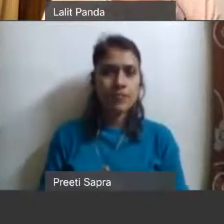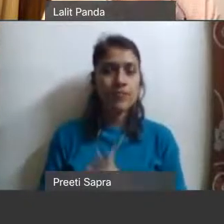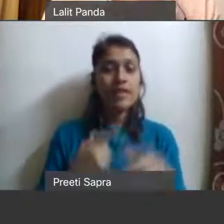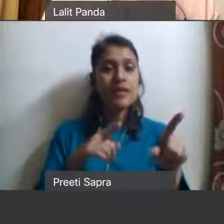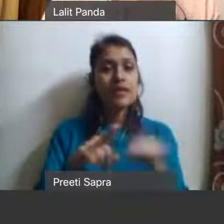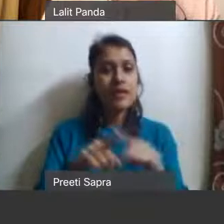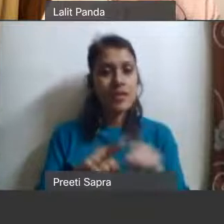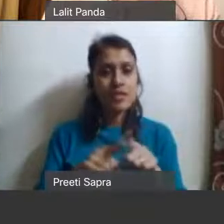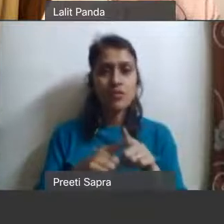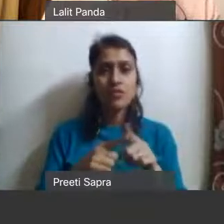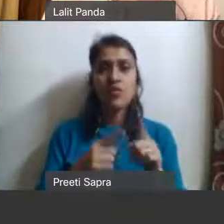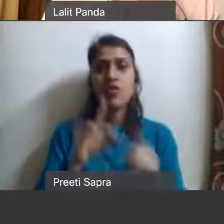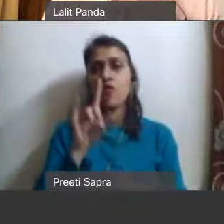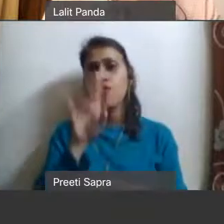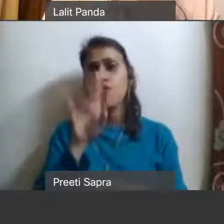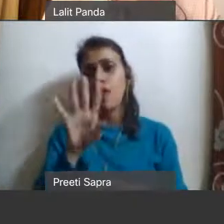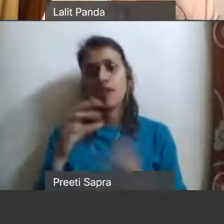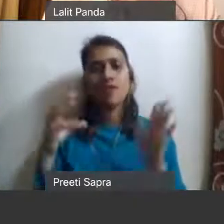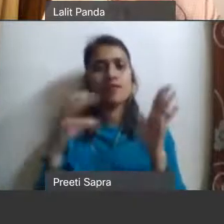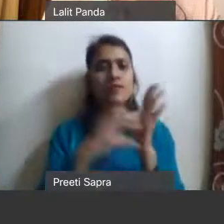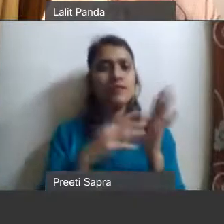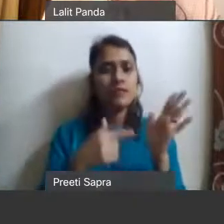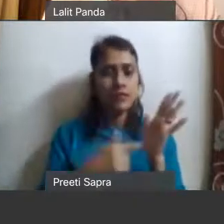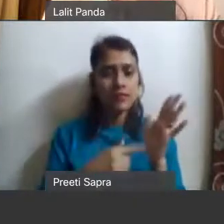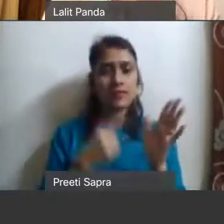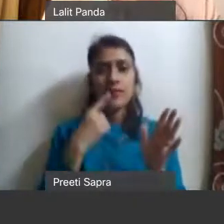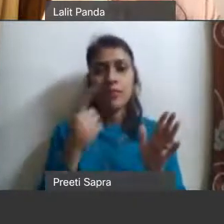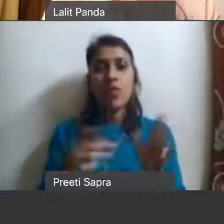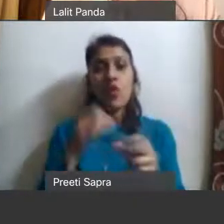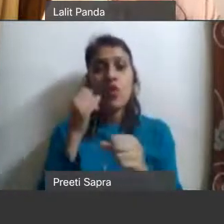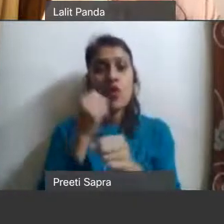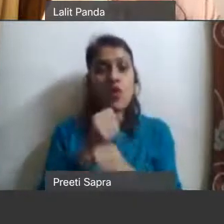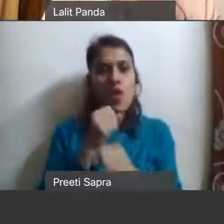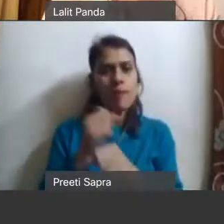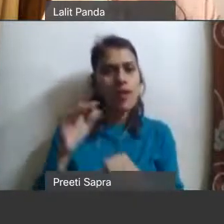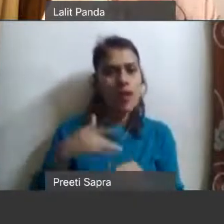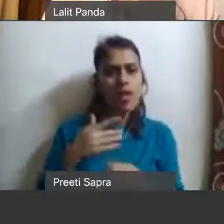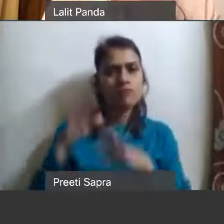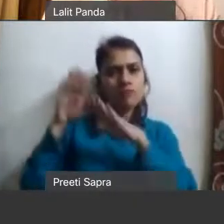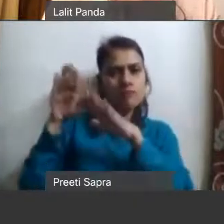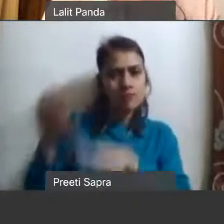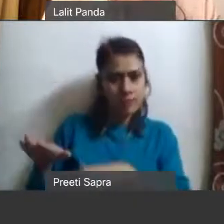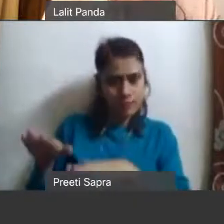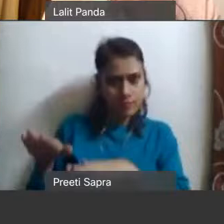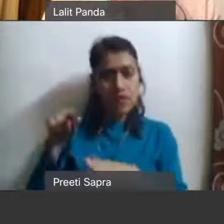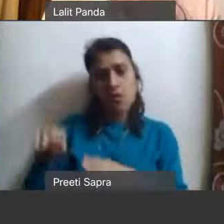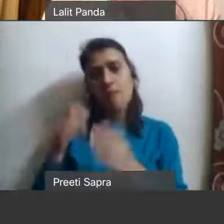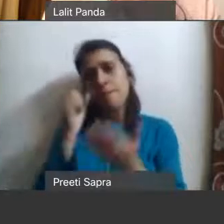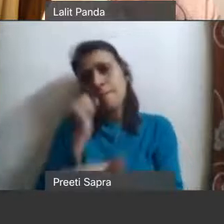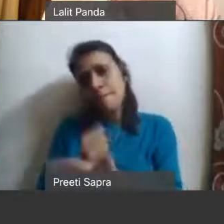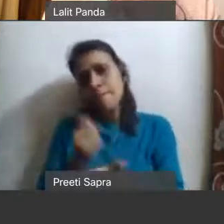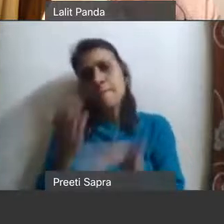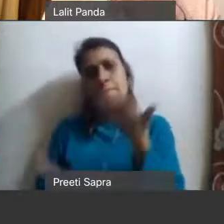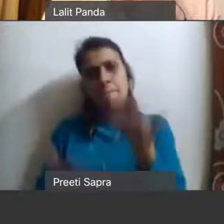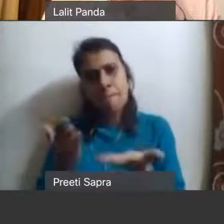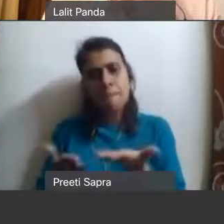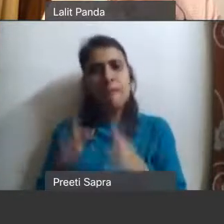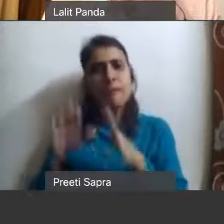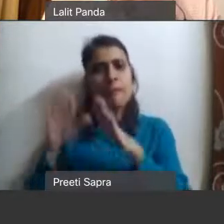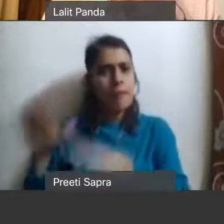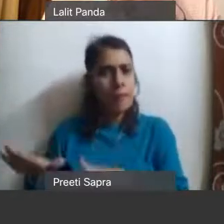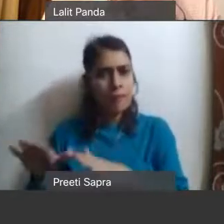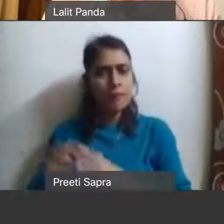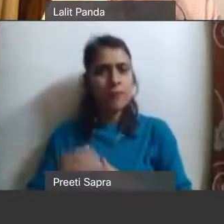under 14 is quite diverse. And what the government is relying on, which should be relying on, I suppose,